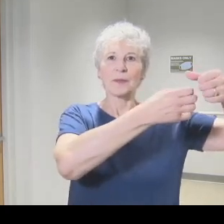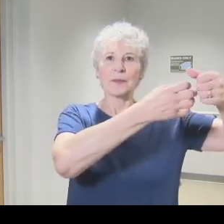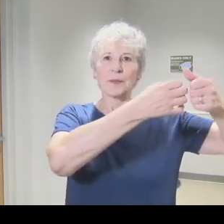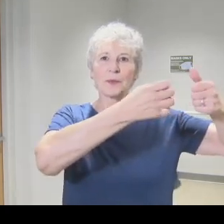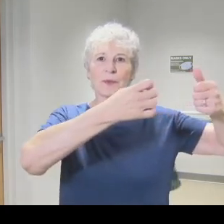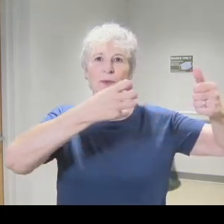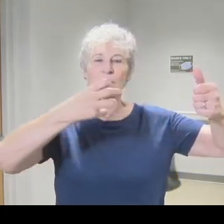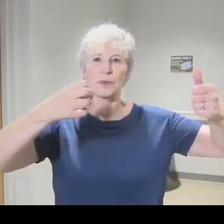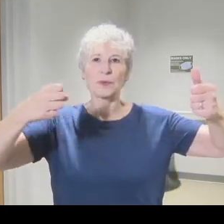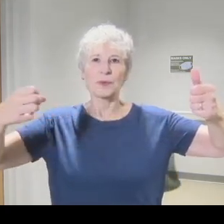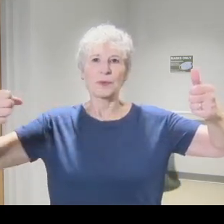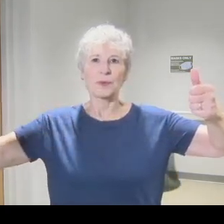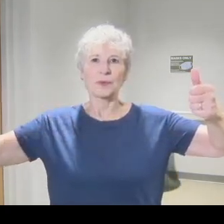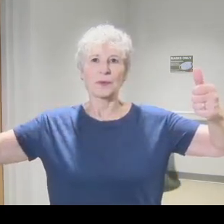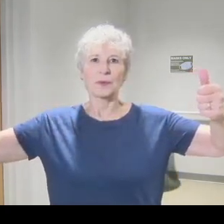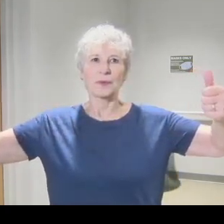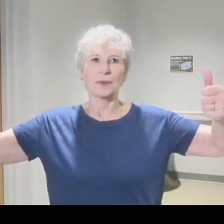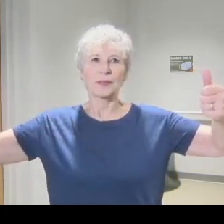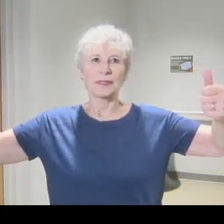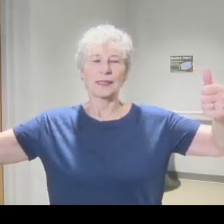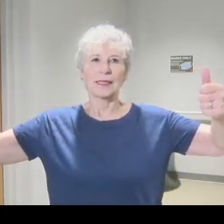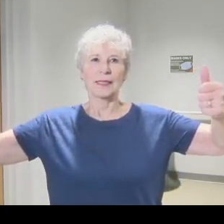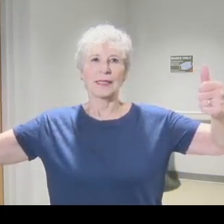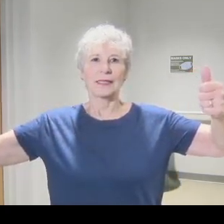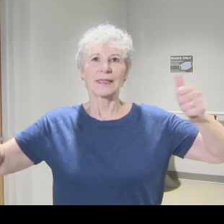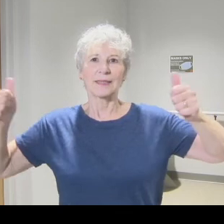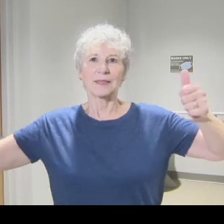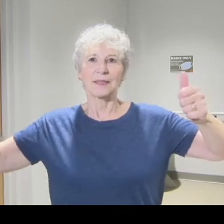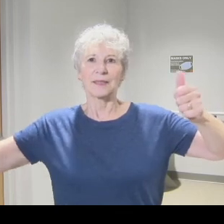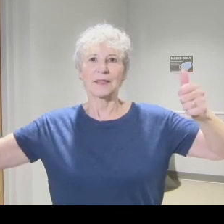Right. And your job is to get it as far over as you can.